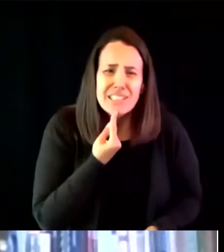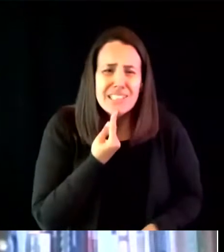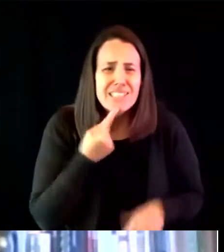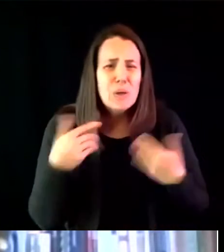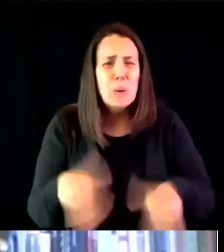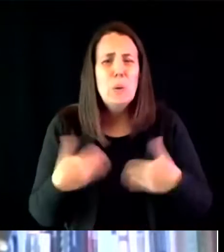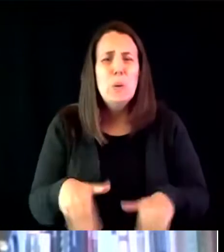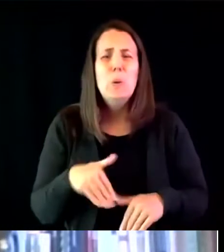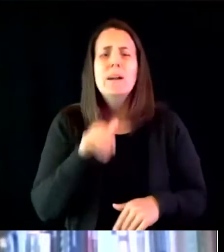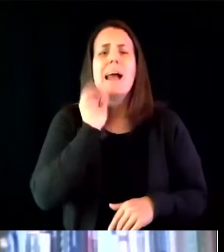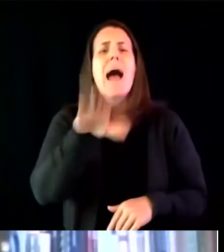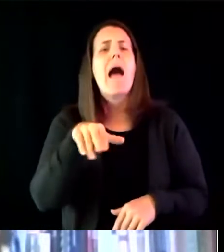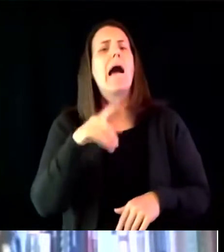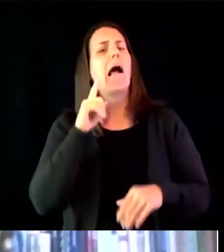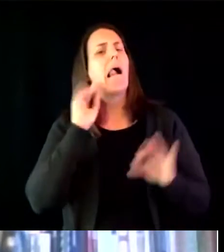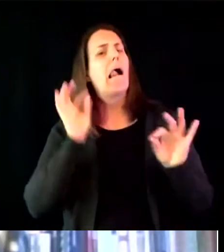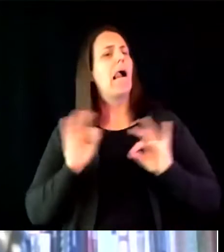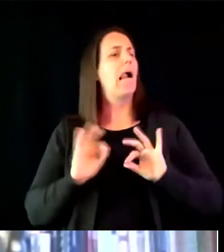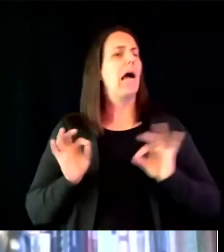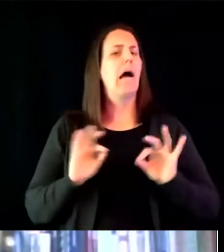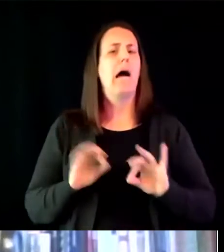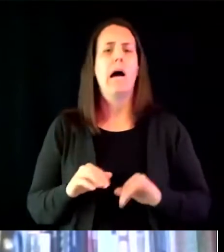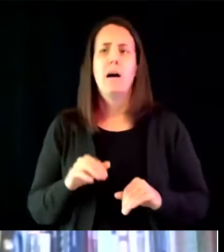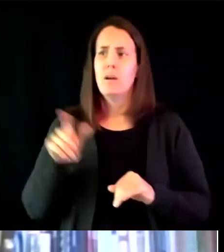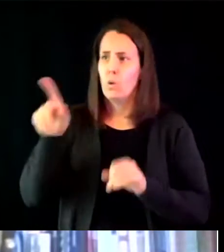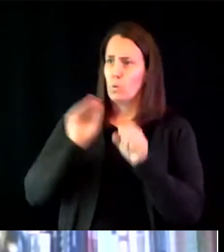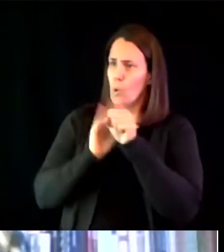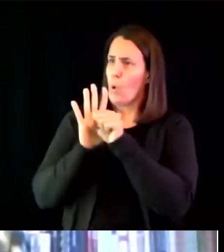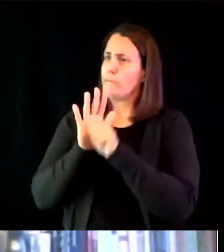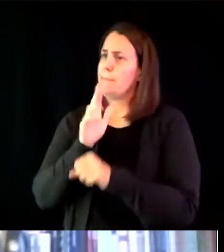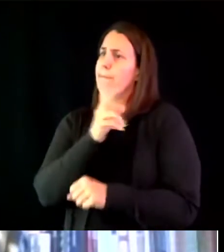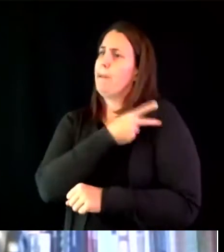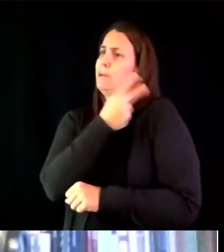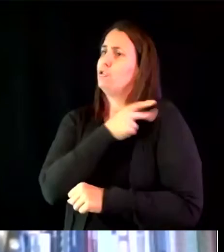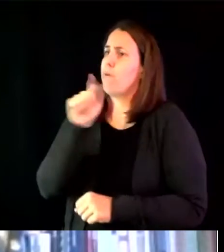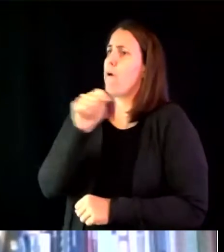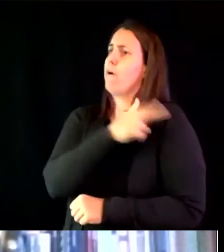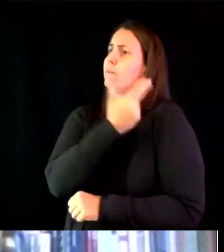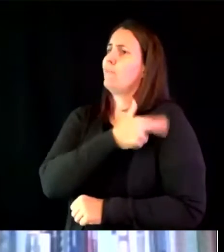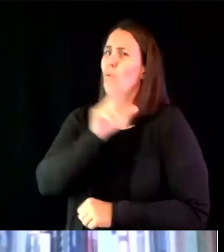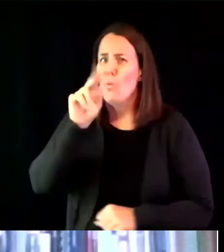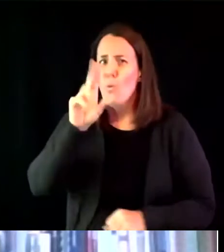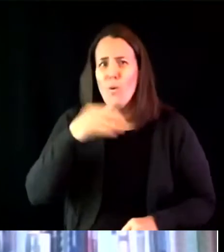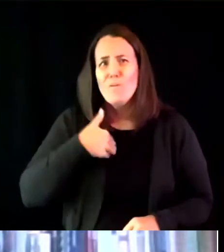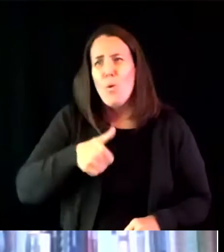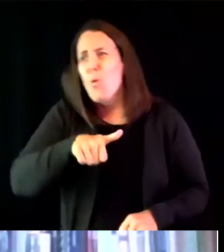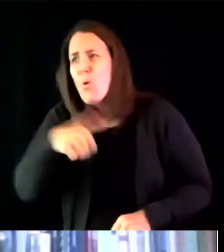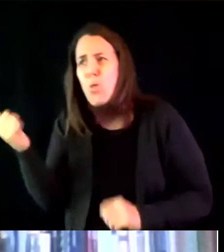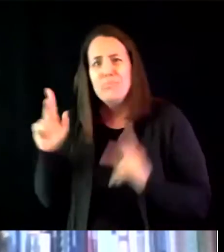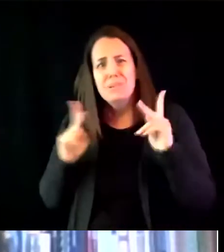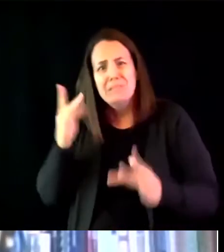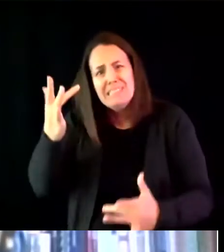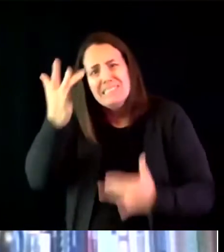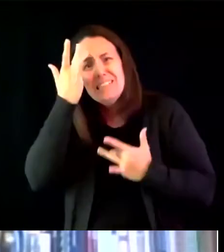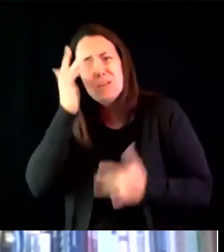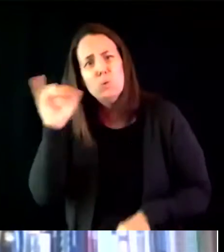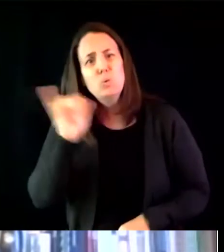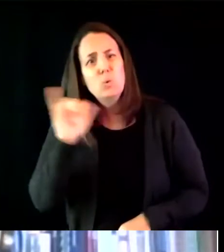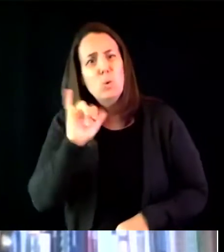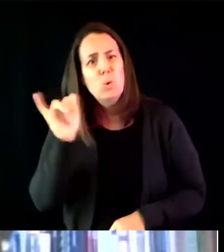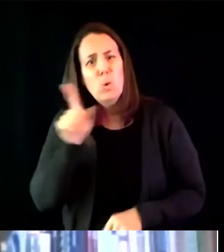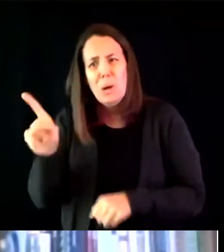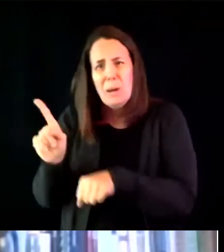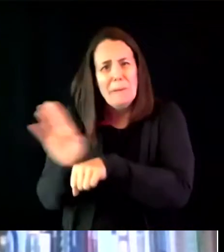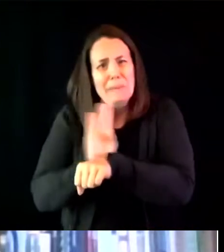for COVID. This is about crowding out our hospitals for every other type of care that any one of us could need at any